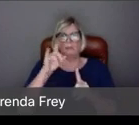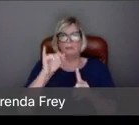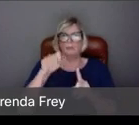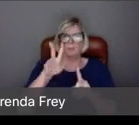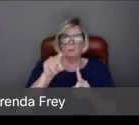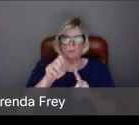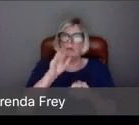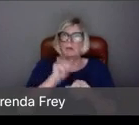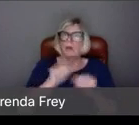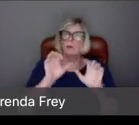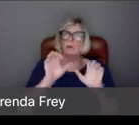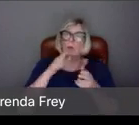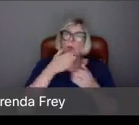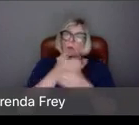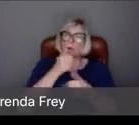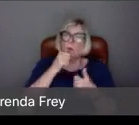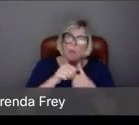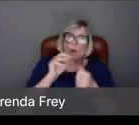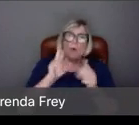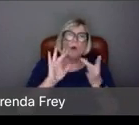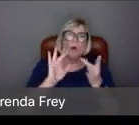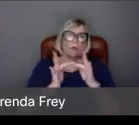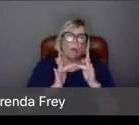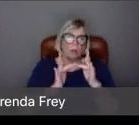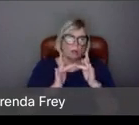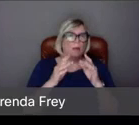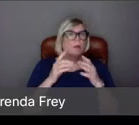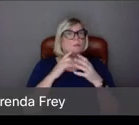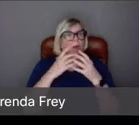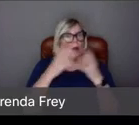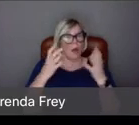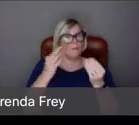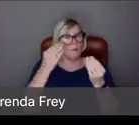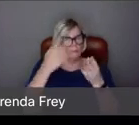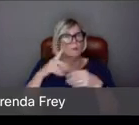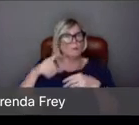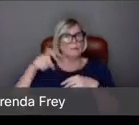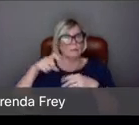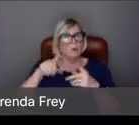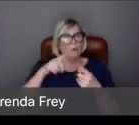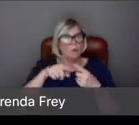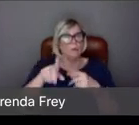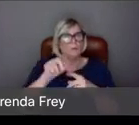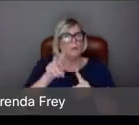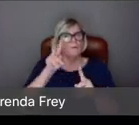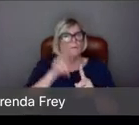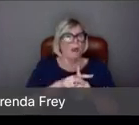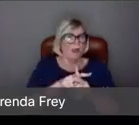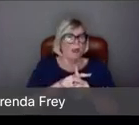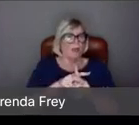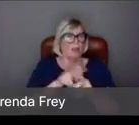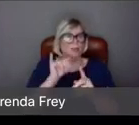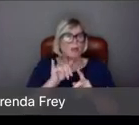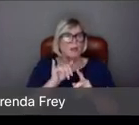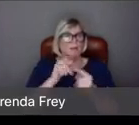could do it by mail, and there's a lot of information that's needed when you do file the dispute. Mostly just personal information that